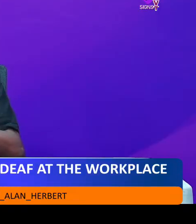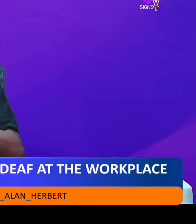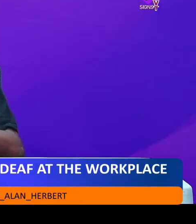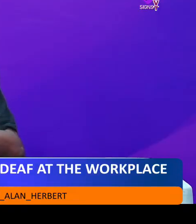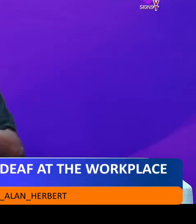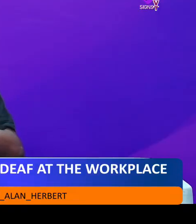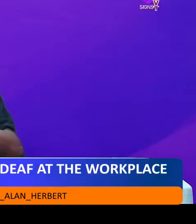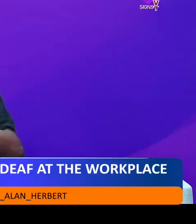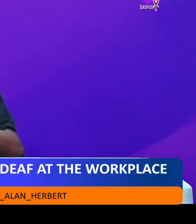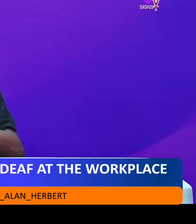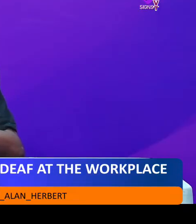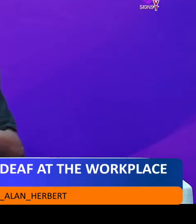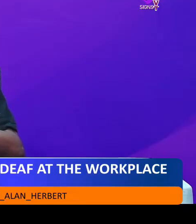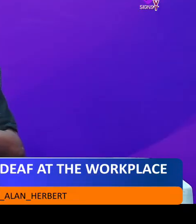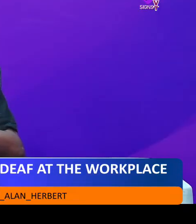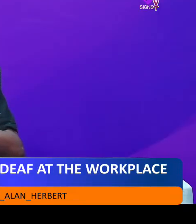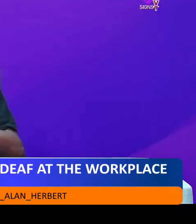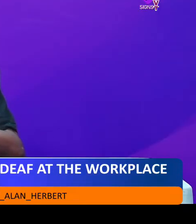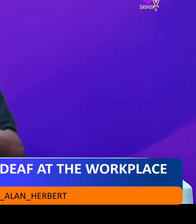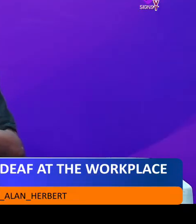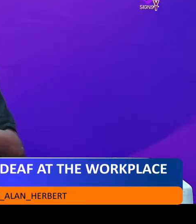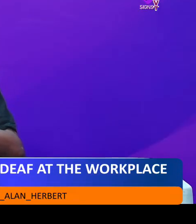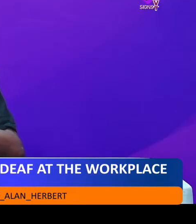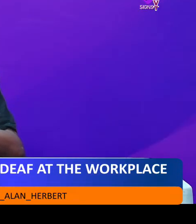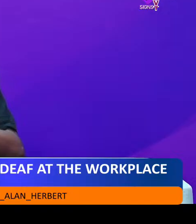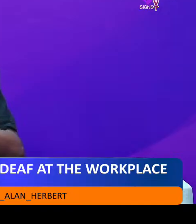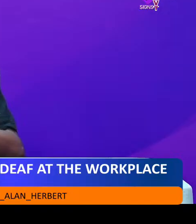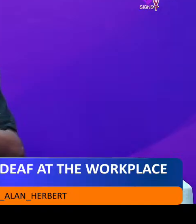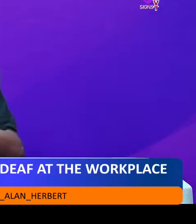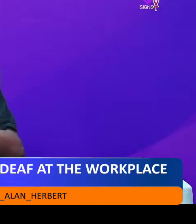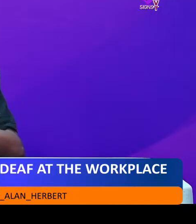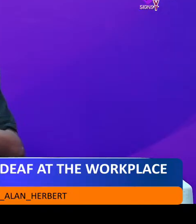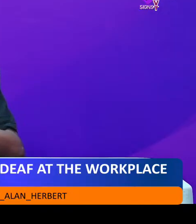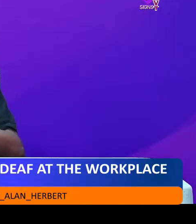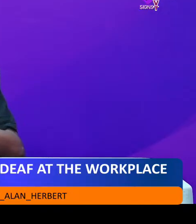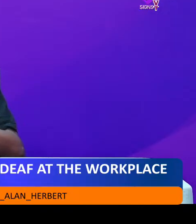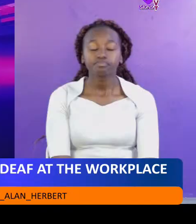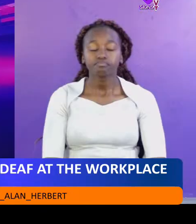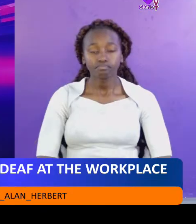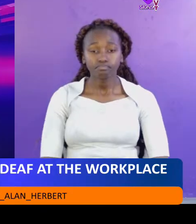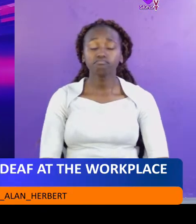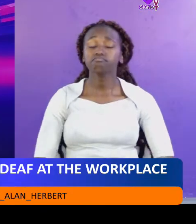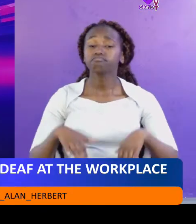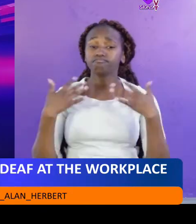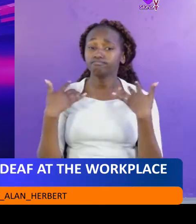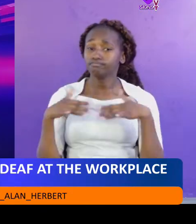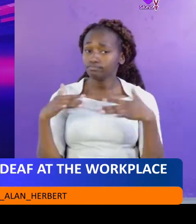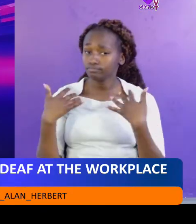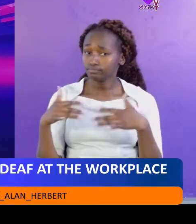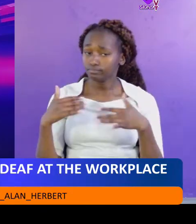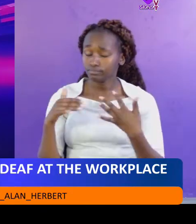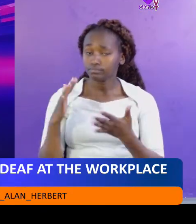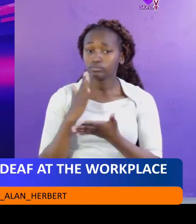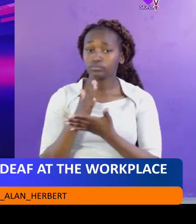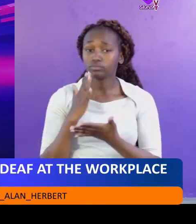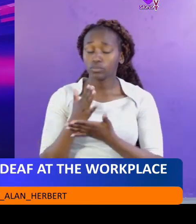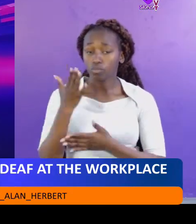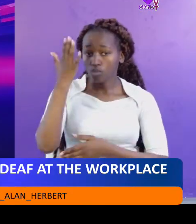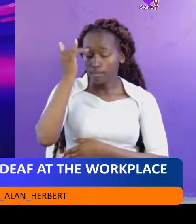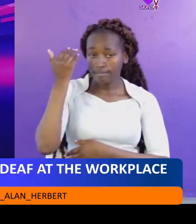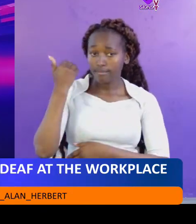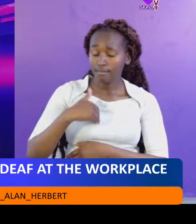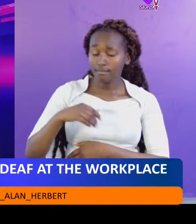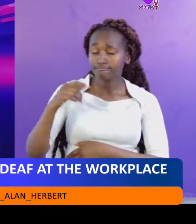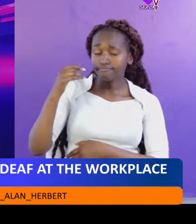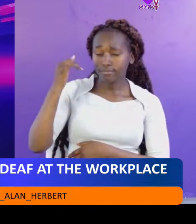the deaf on that training, on fire safety and training. Yeah, amazing. Because definitely, I would imagine